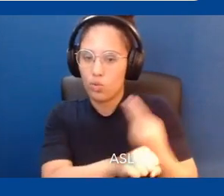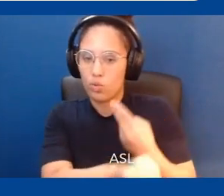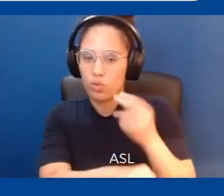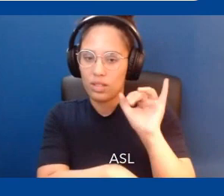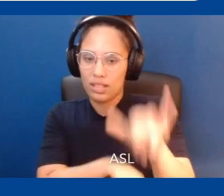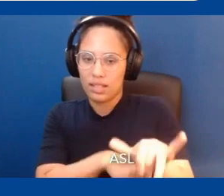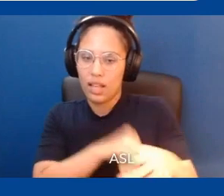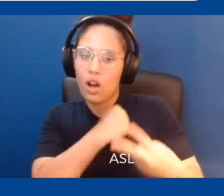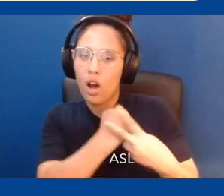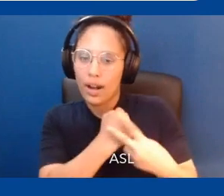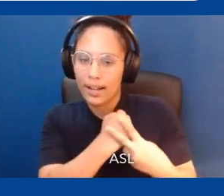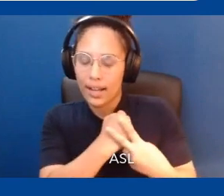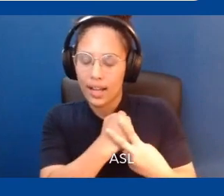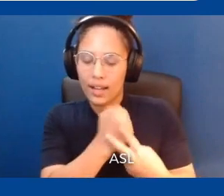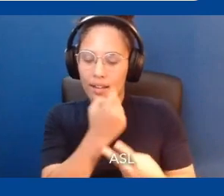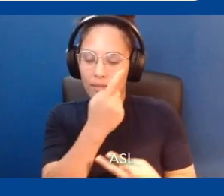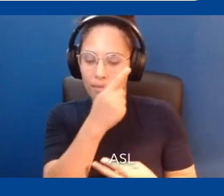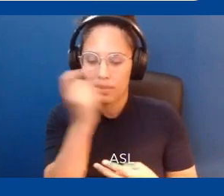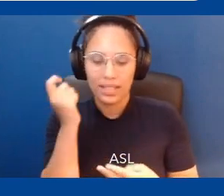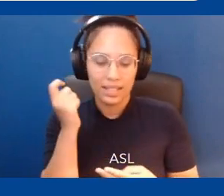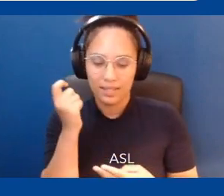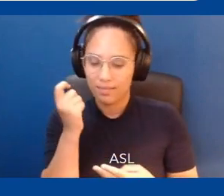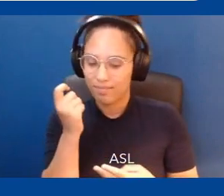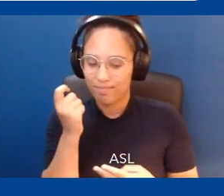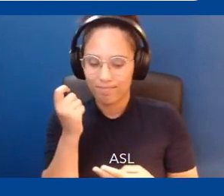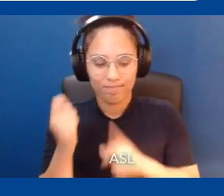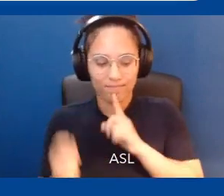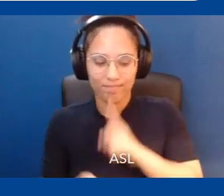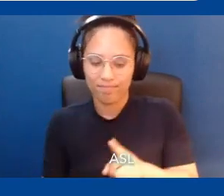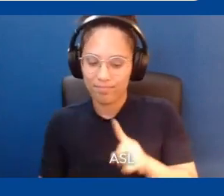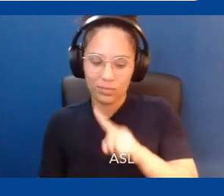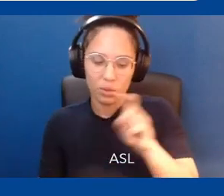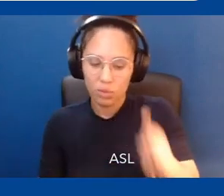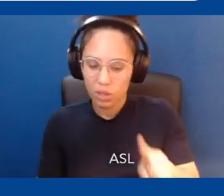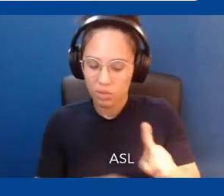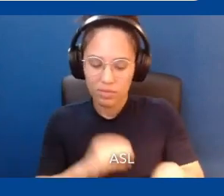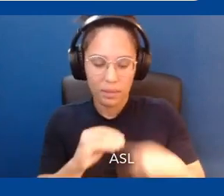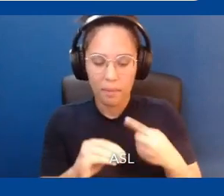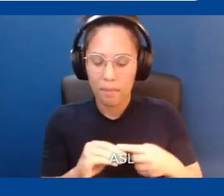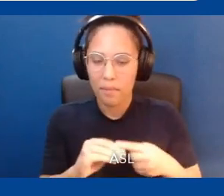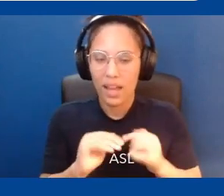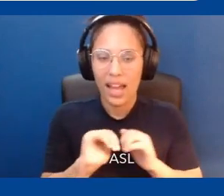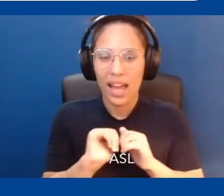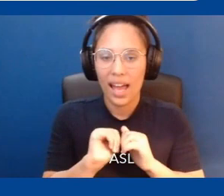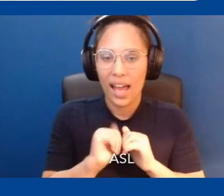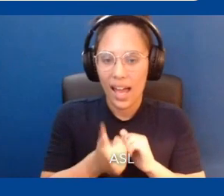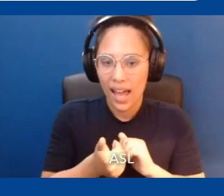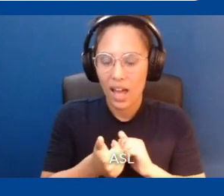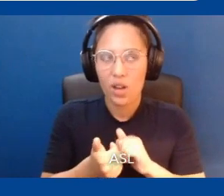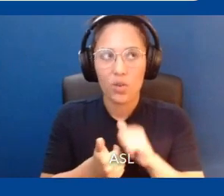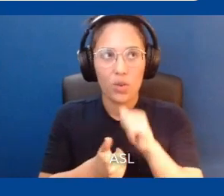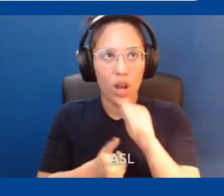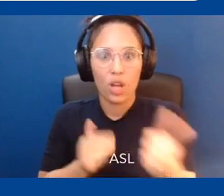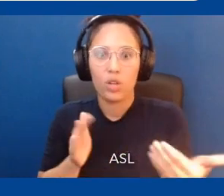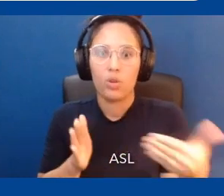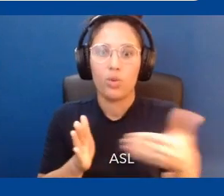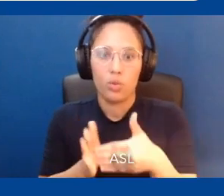because of, like, the question was how not to reproduce this police violence.